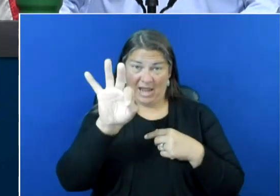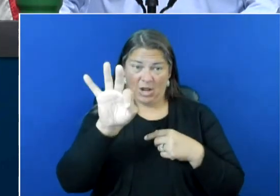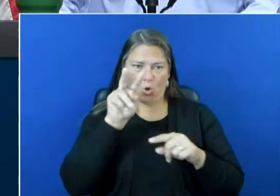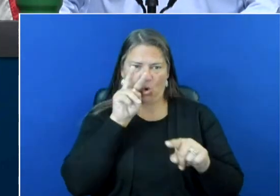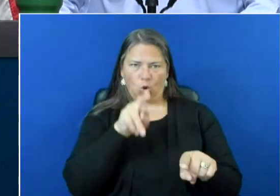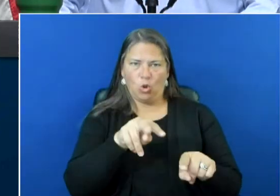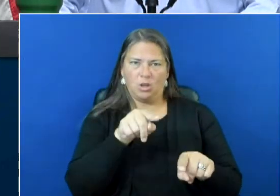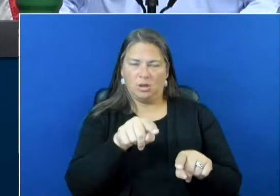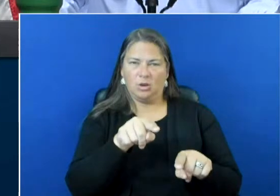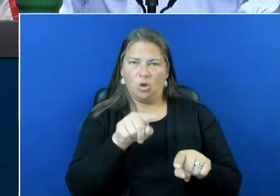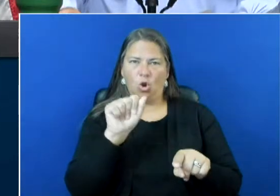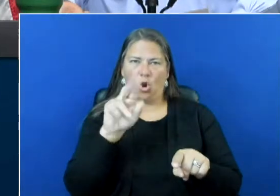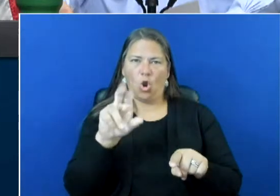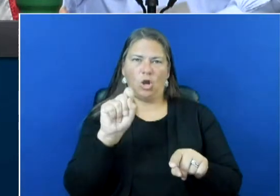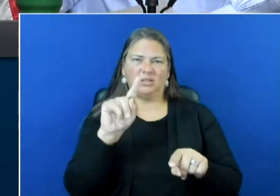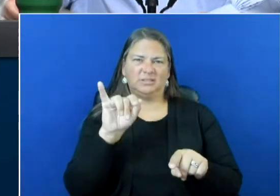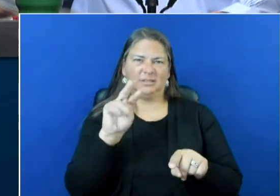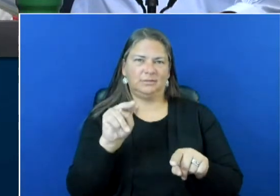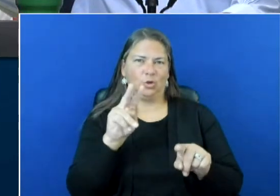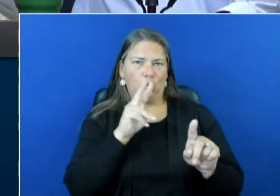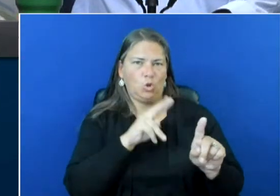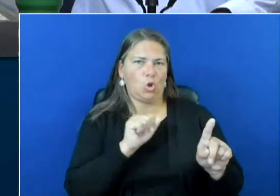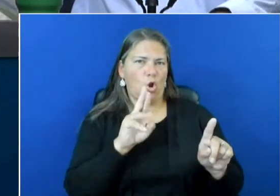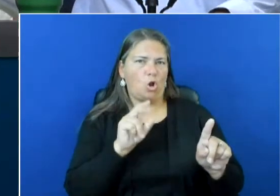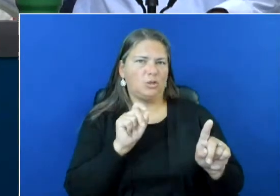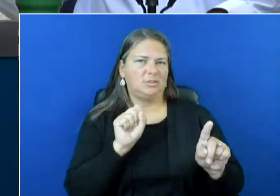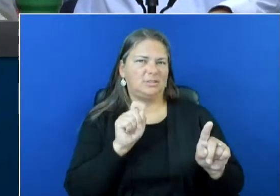again, if you'll put it back up.